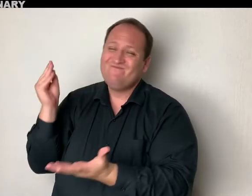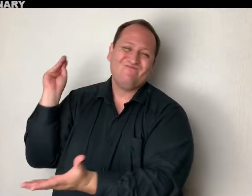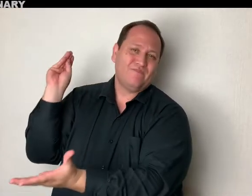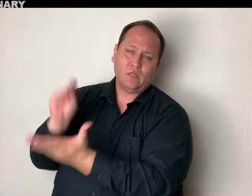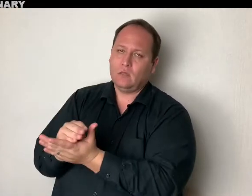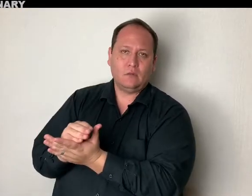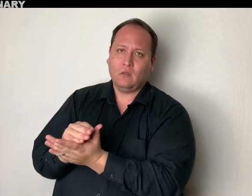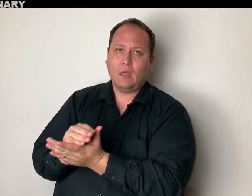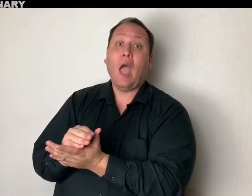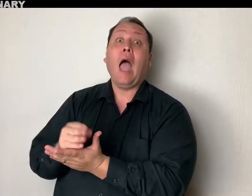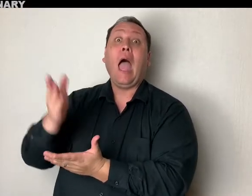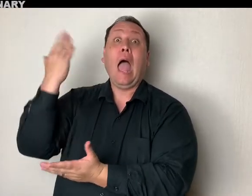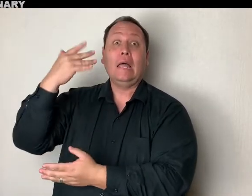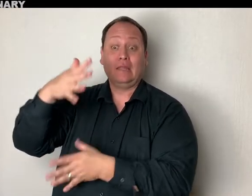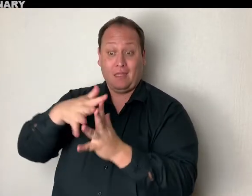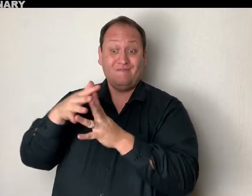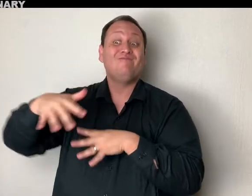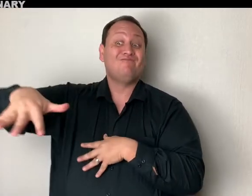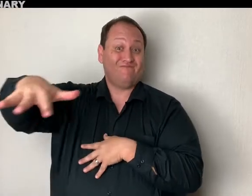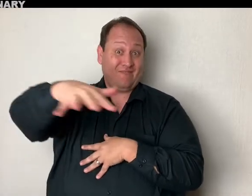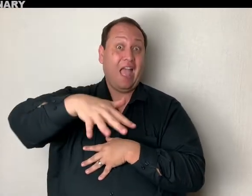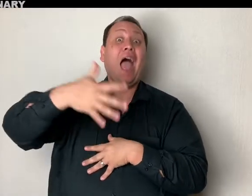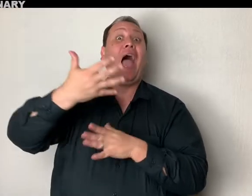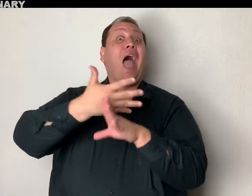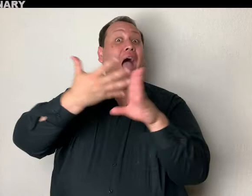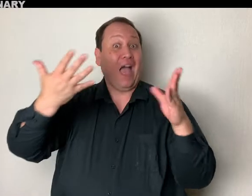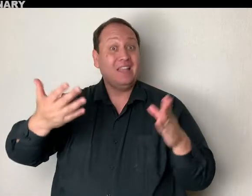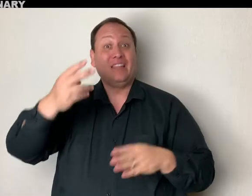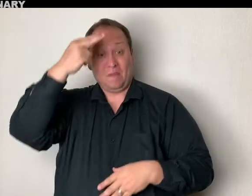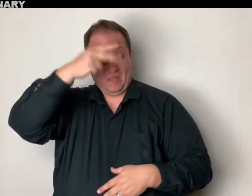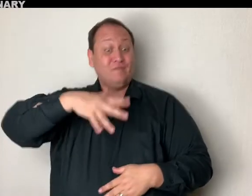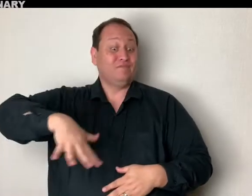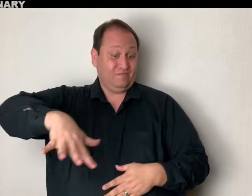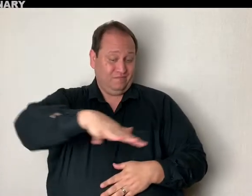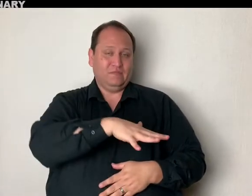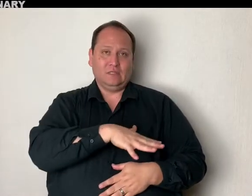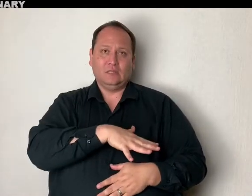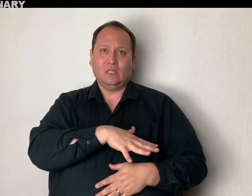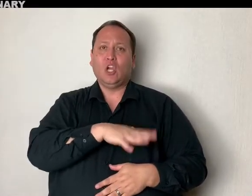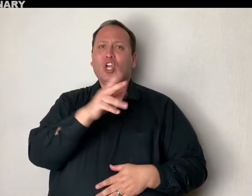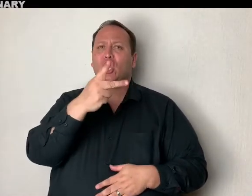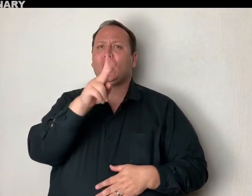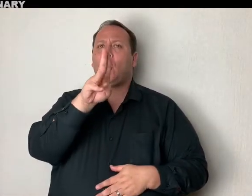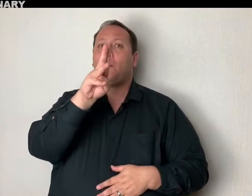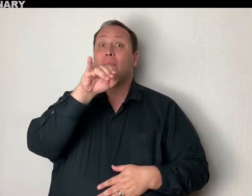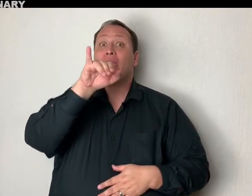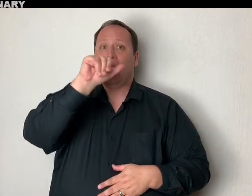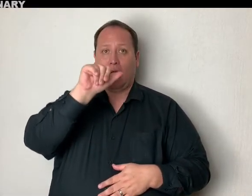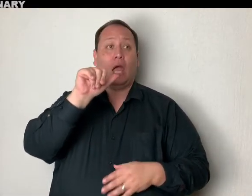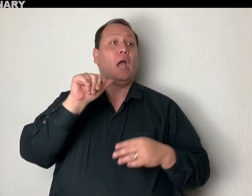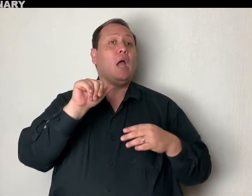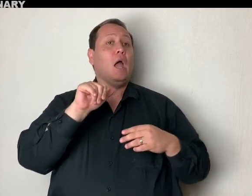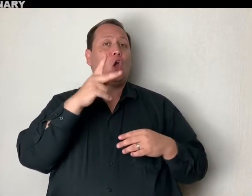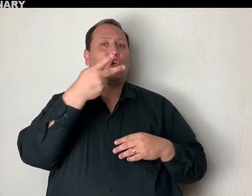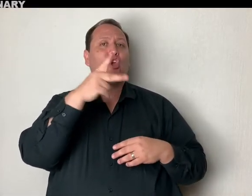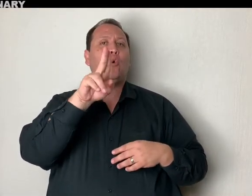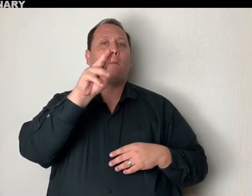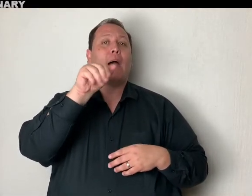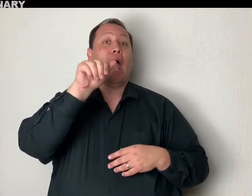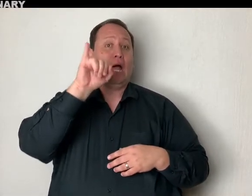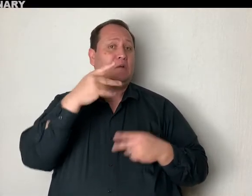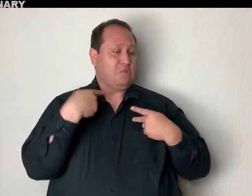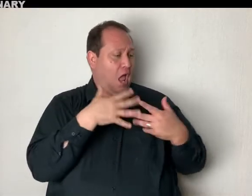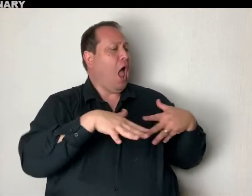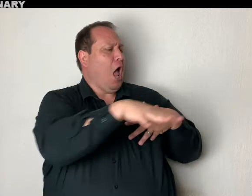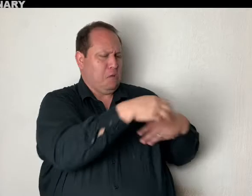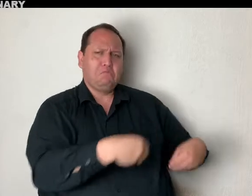area, before Mexico was in this area, the Kumeyaay Nation was in this area. They will have an important voice